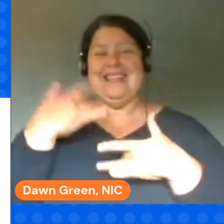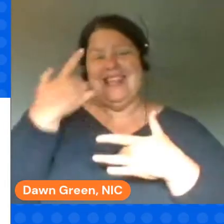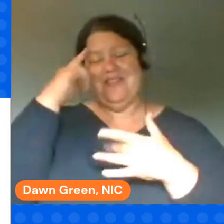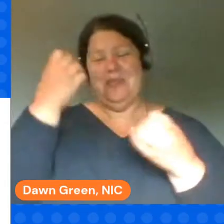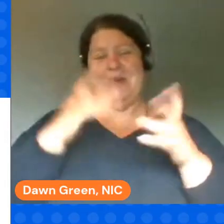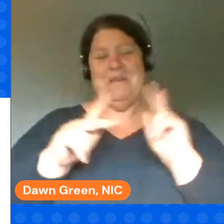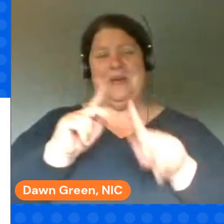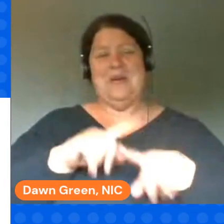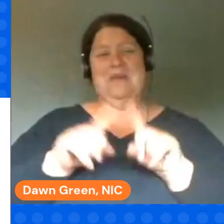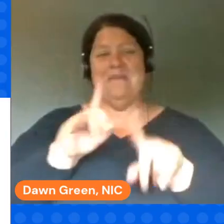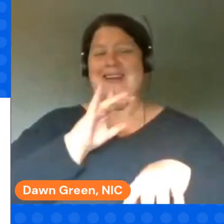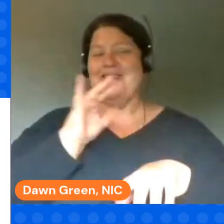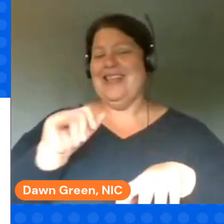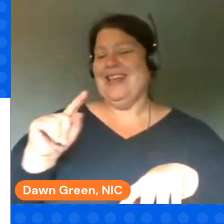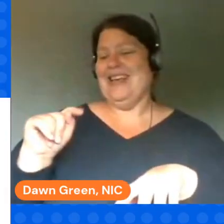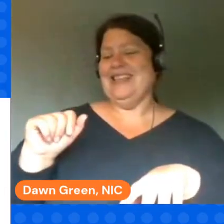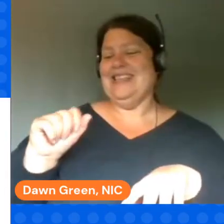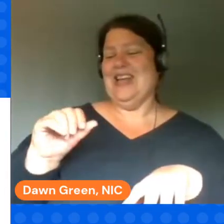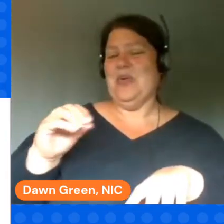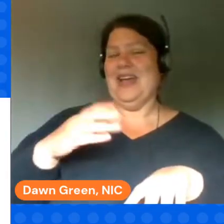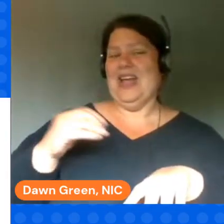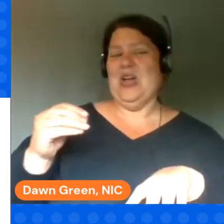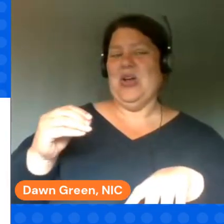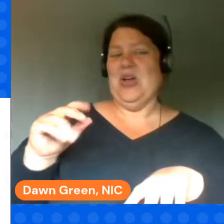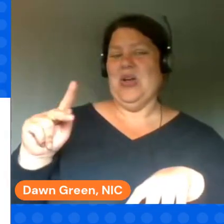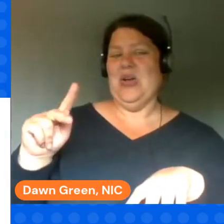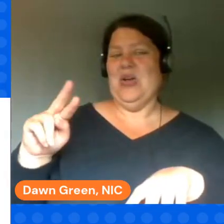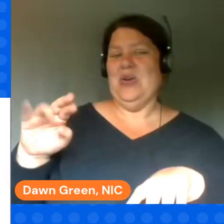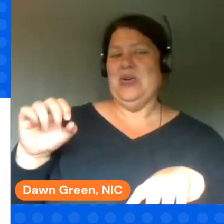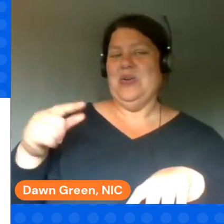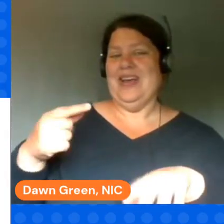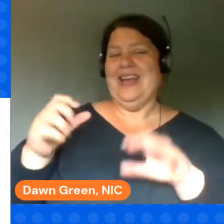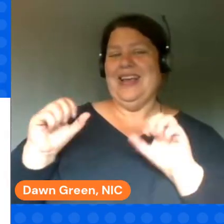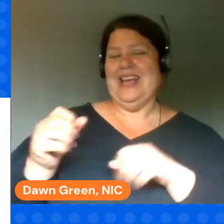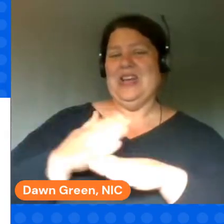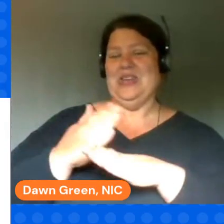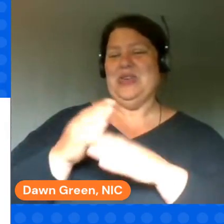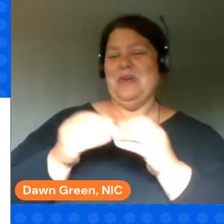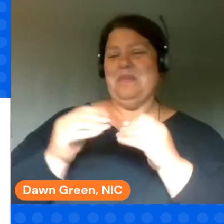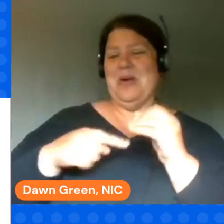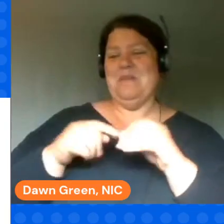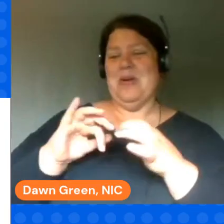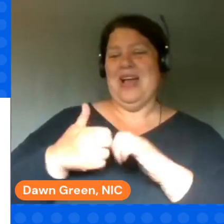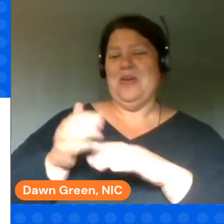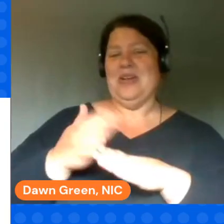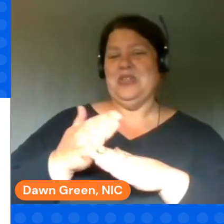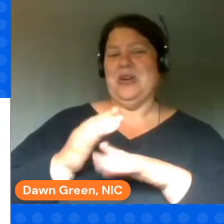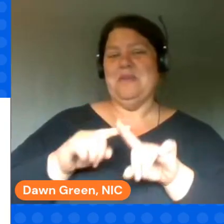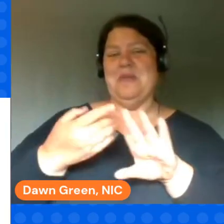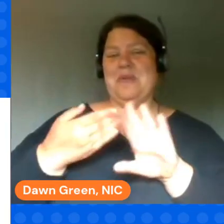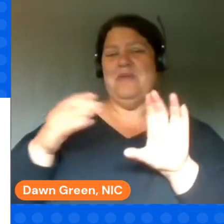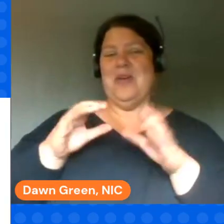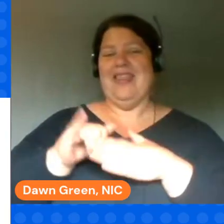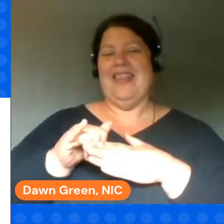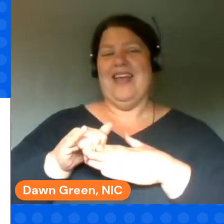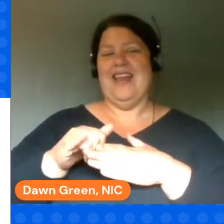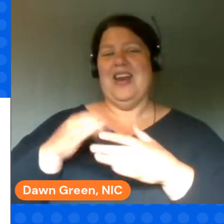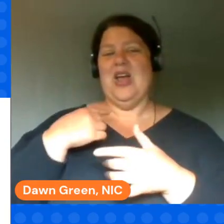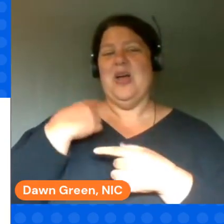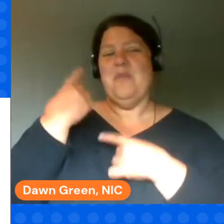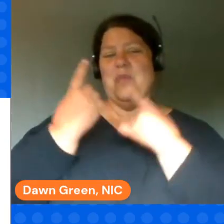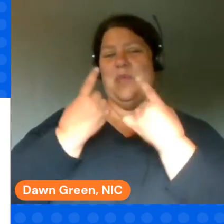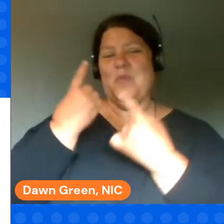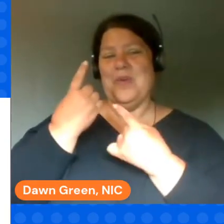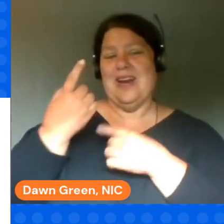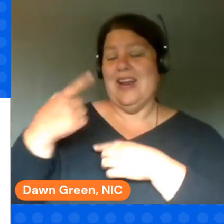have Teo and Craig share a bit more about ways to share. And before we do that, I'm actually wondering, Craig and Natalie, you all worked really hard